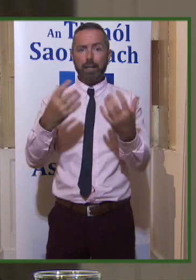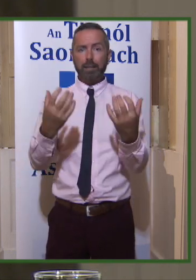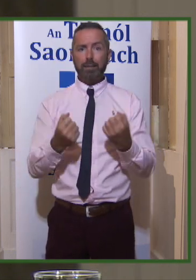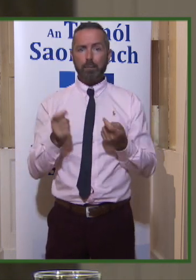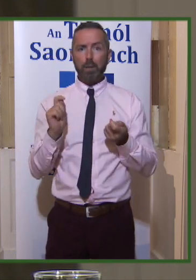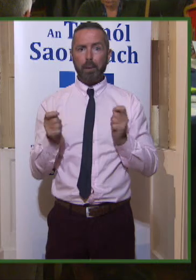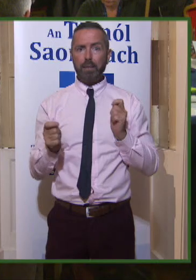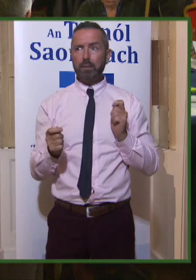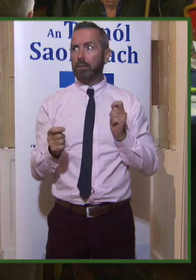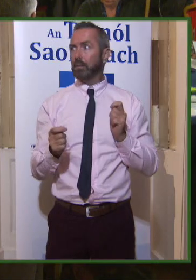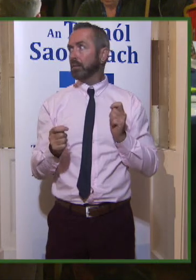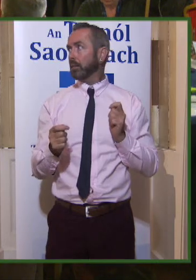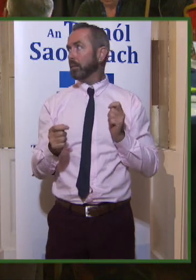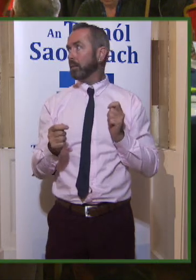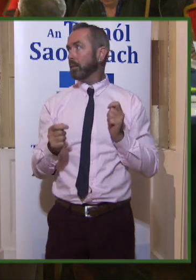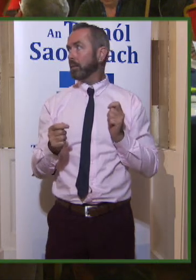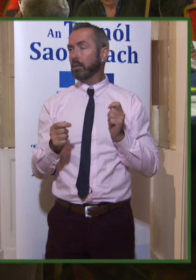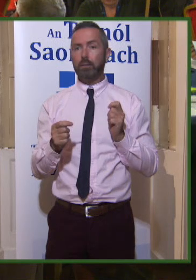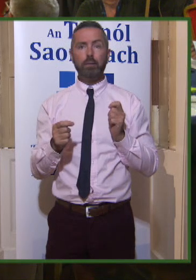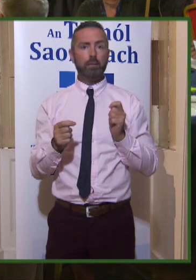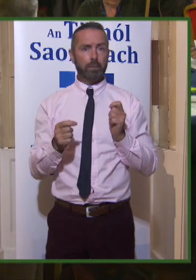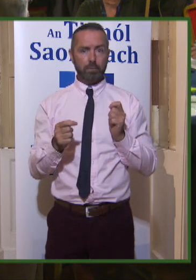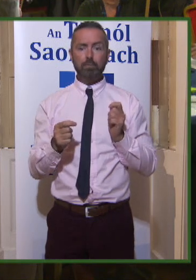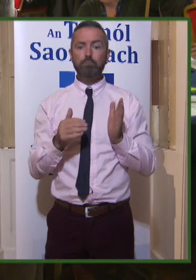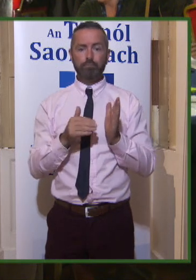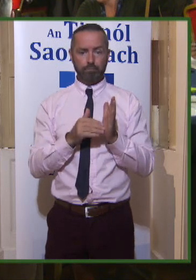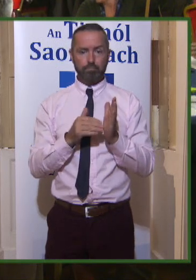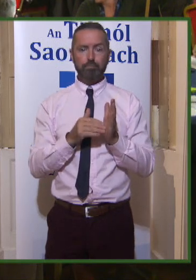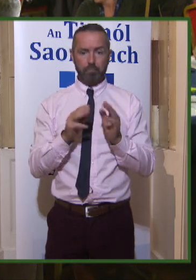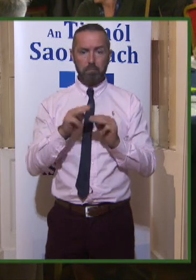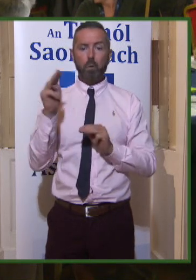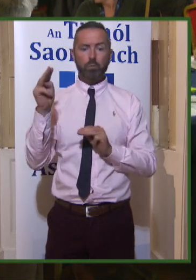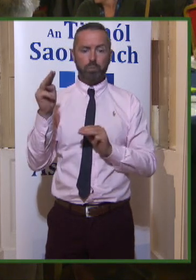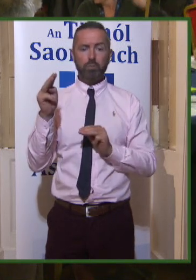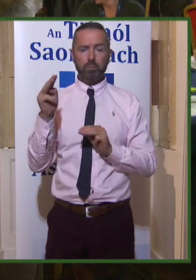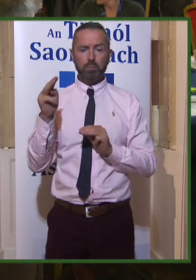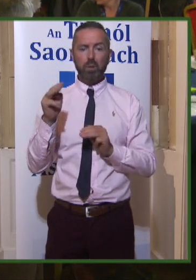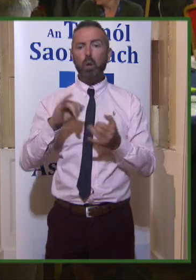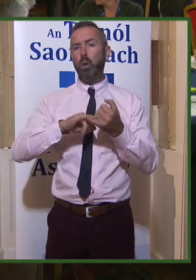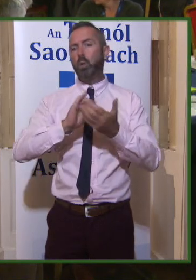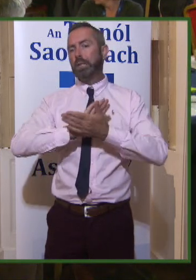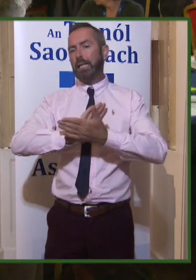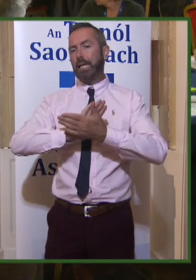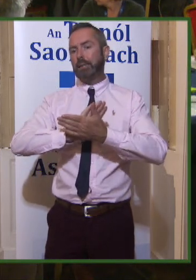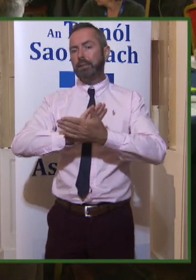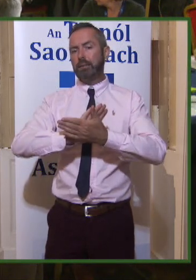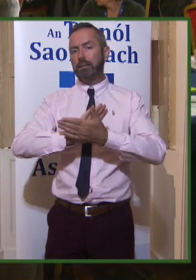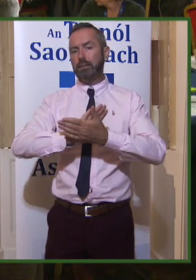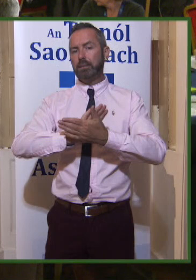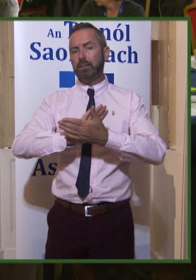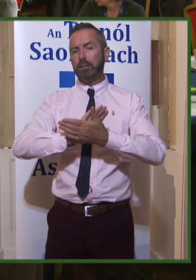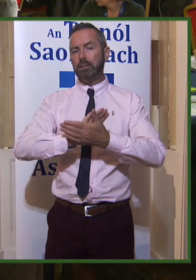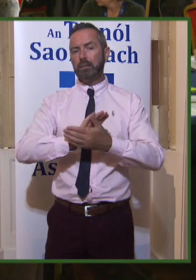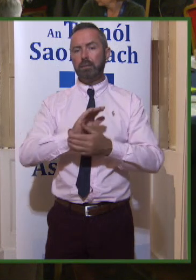amendment? Okay, done. And those who might be against?